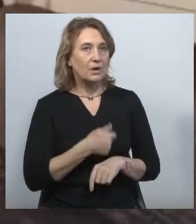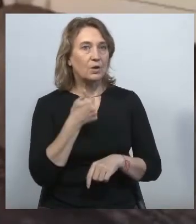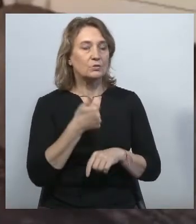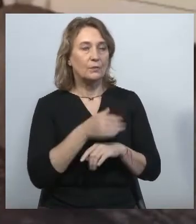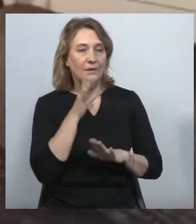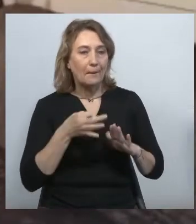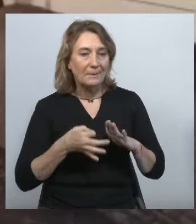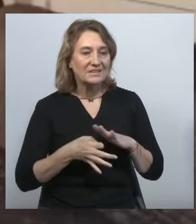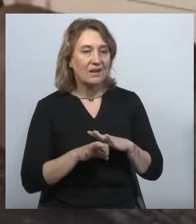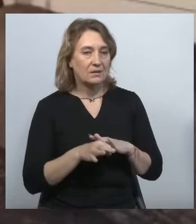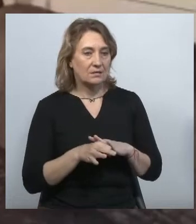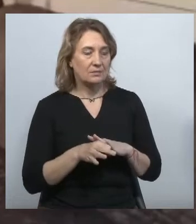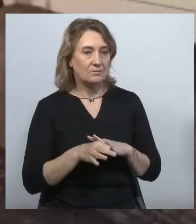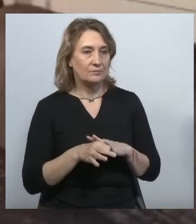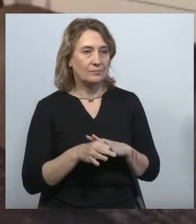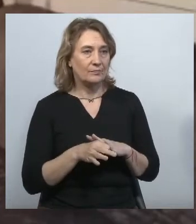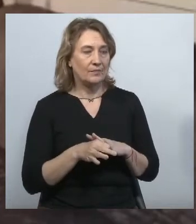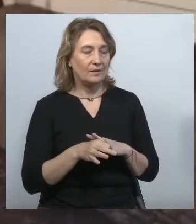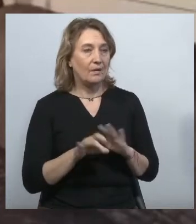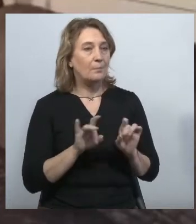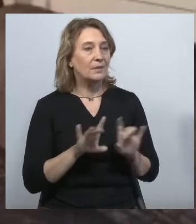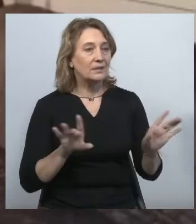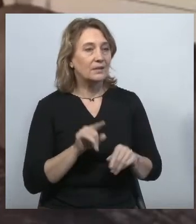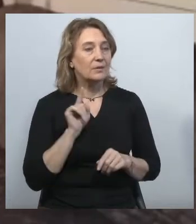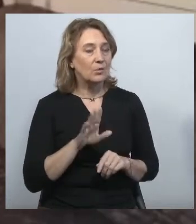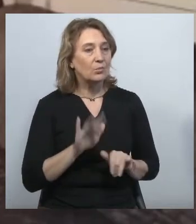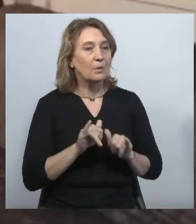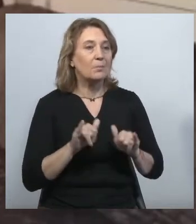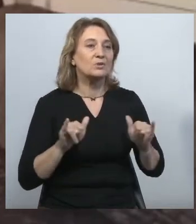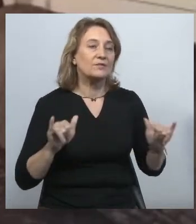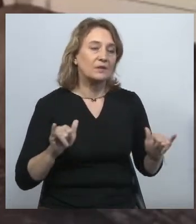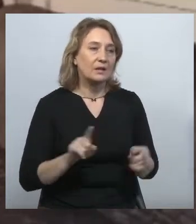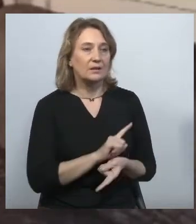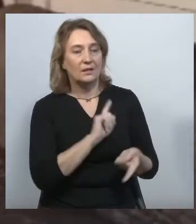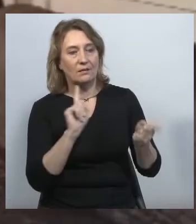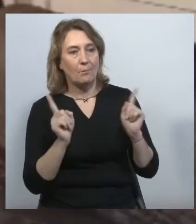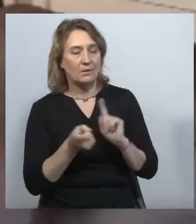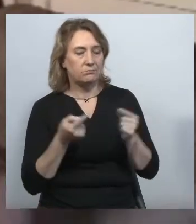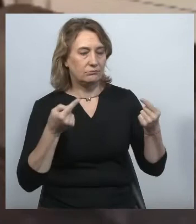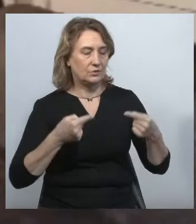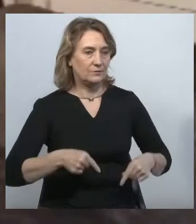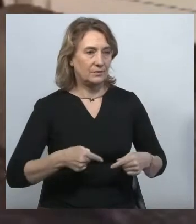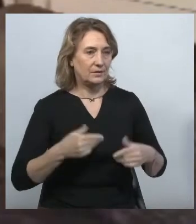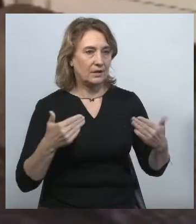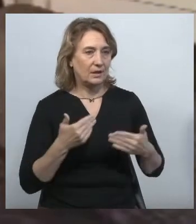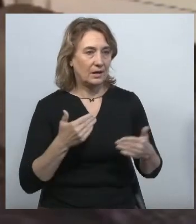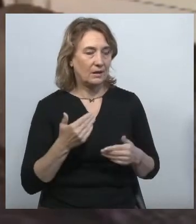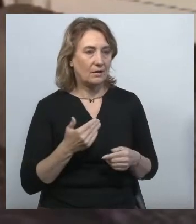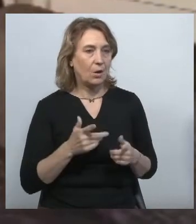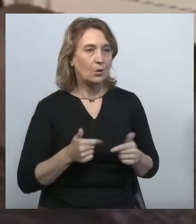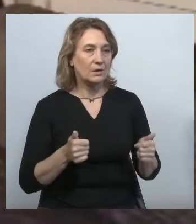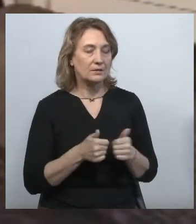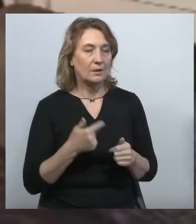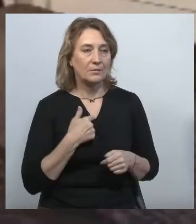indication of whether we prosper or whether we decline as a news organisation. So I was interested to hear people